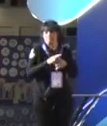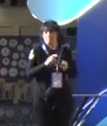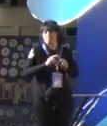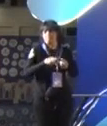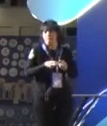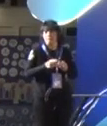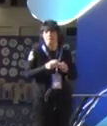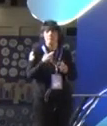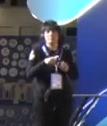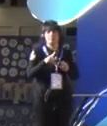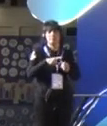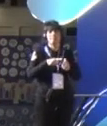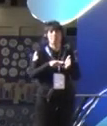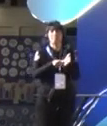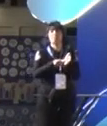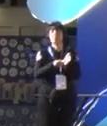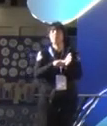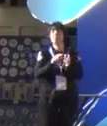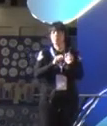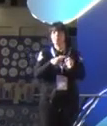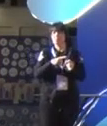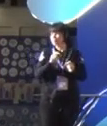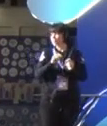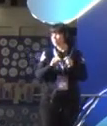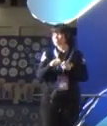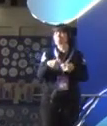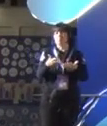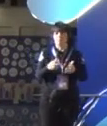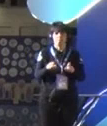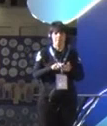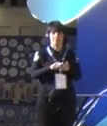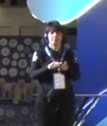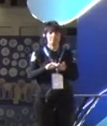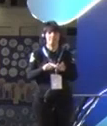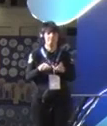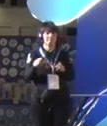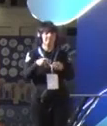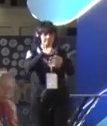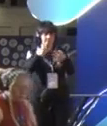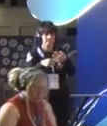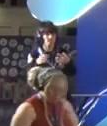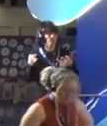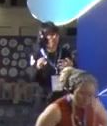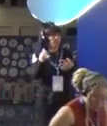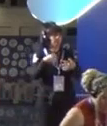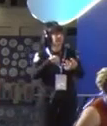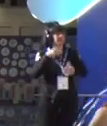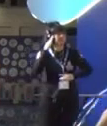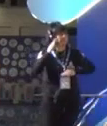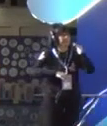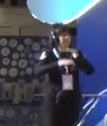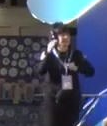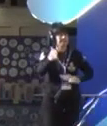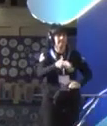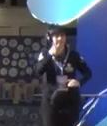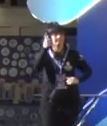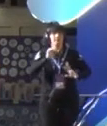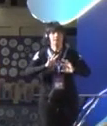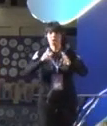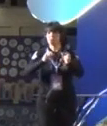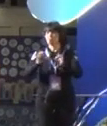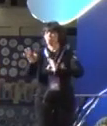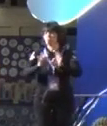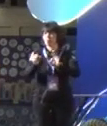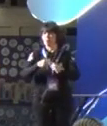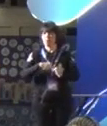data points, then that's been very interesting to help me refine my practice and improve what I do. But I tried to present